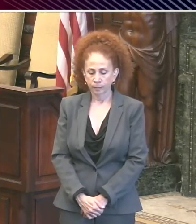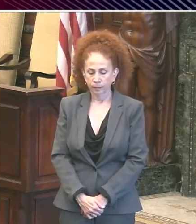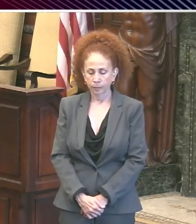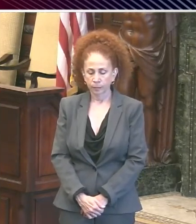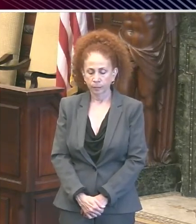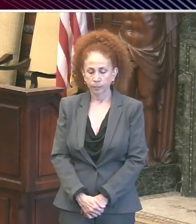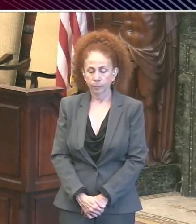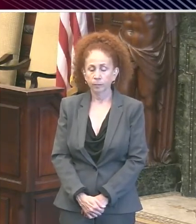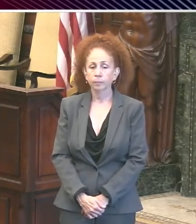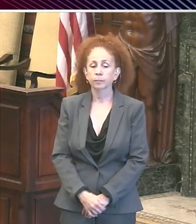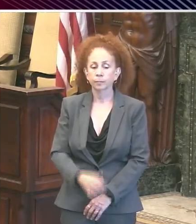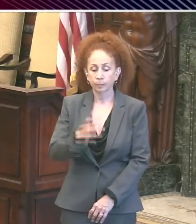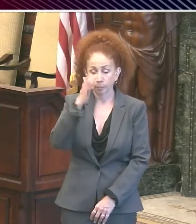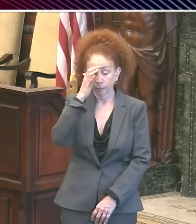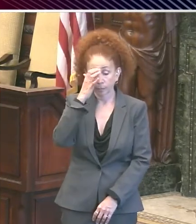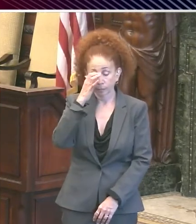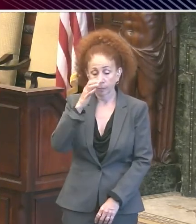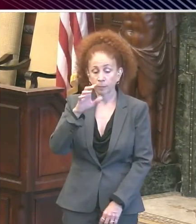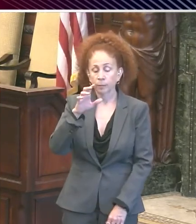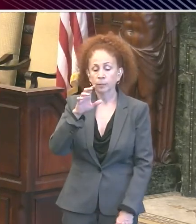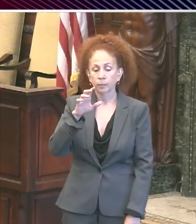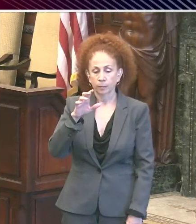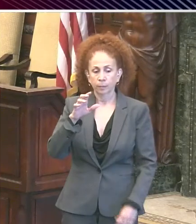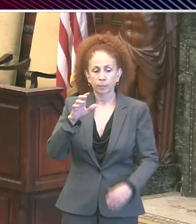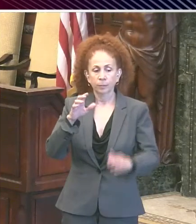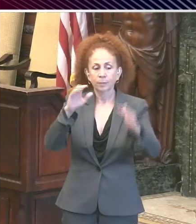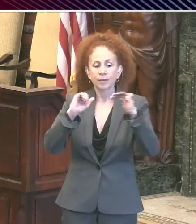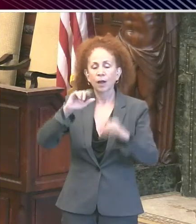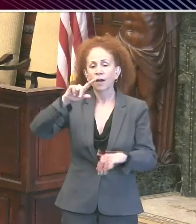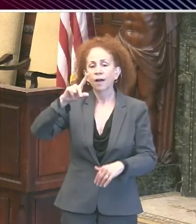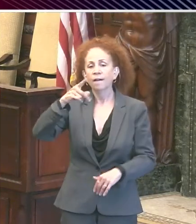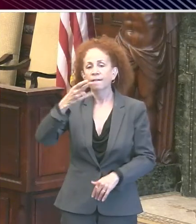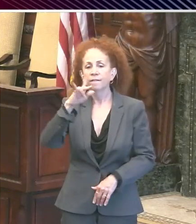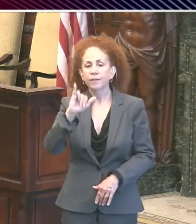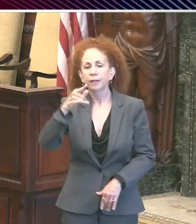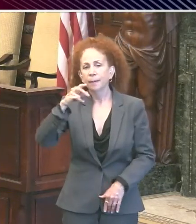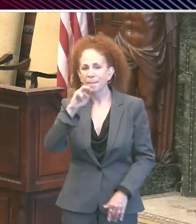All right, we're going to move to Dania Henninger with Billy Penn.